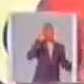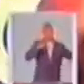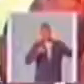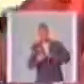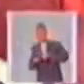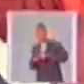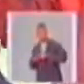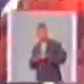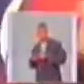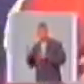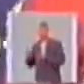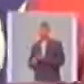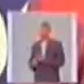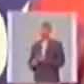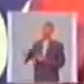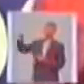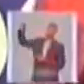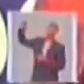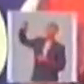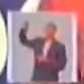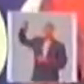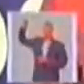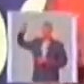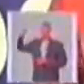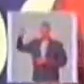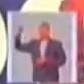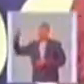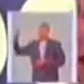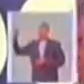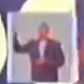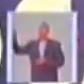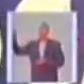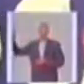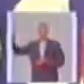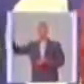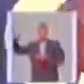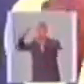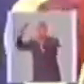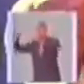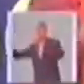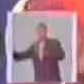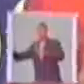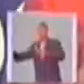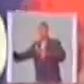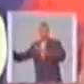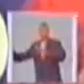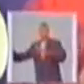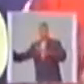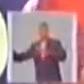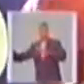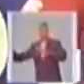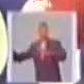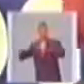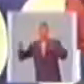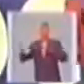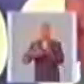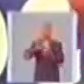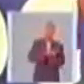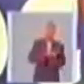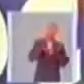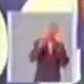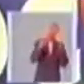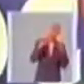trim storehouse. And what is Sandy man at the buy? And now, when you're agent to so do you know? Our problem,